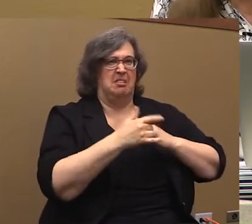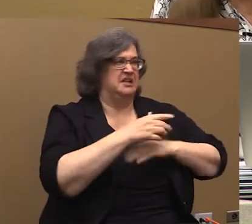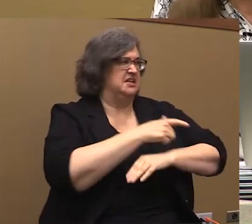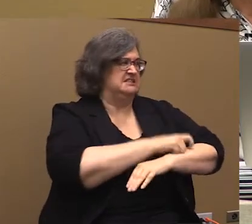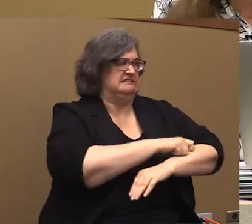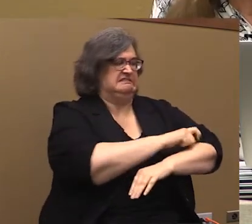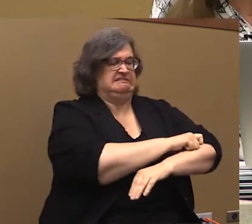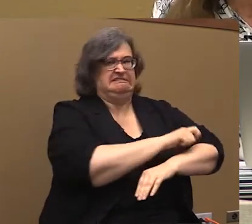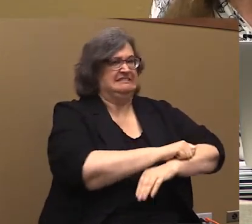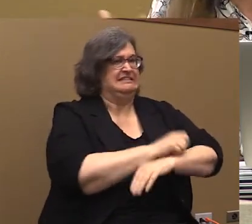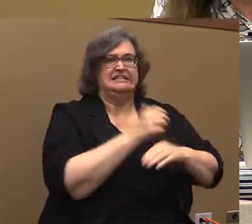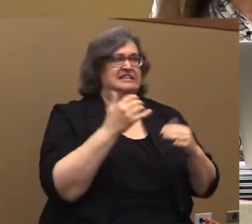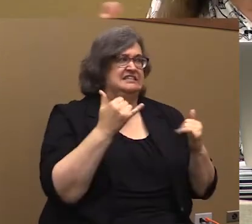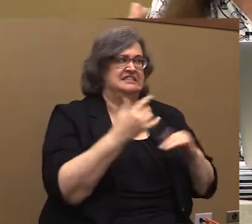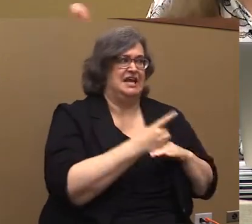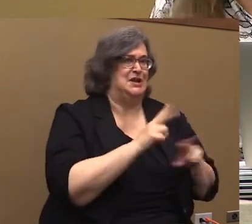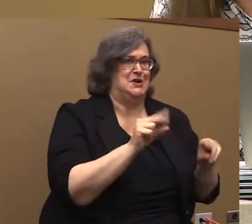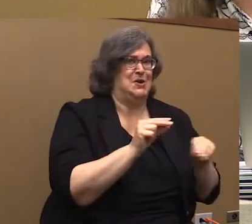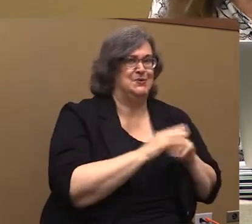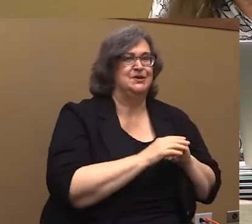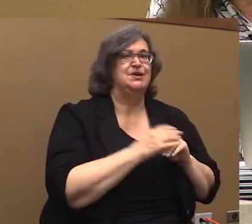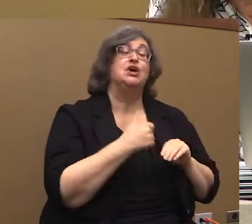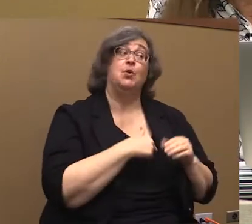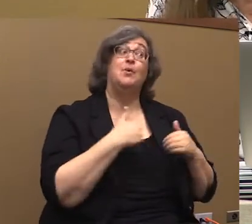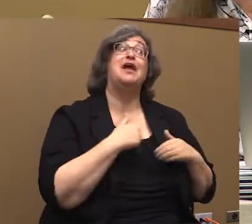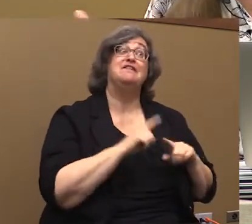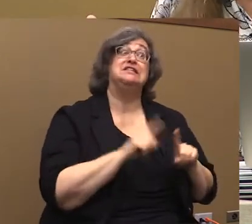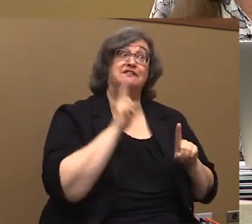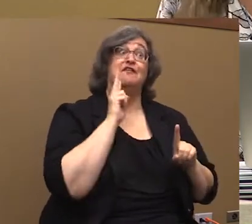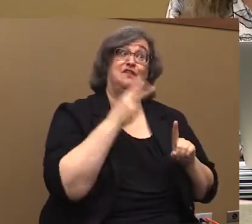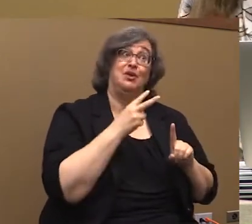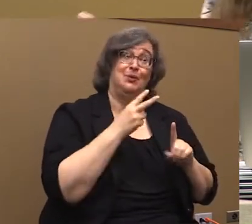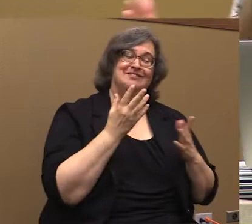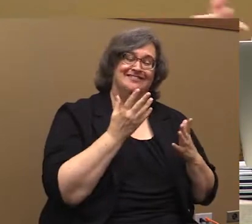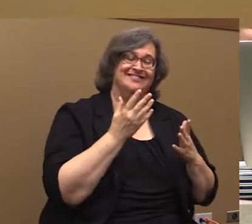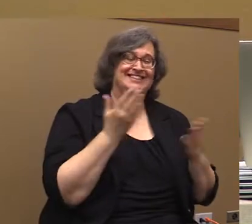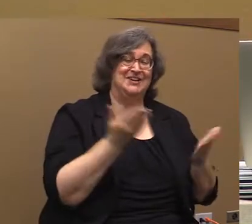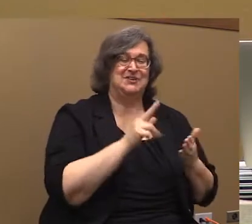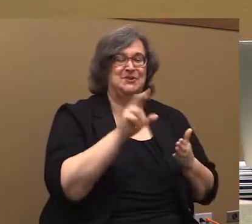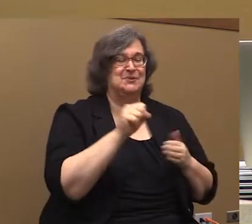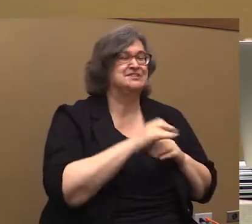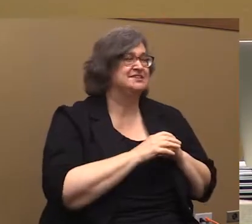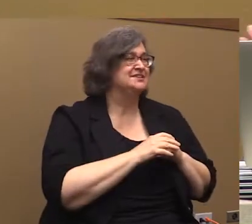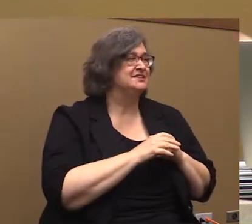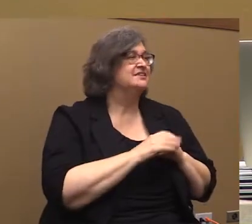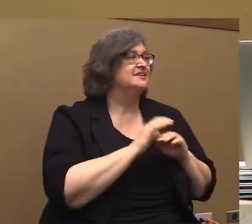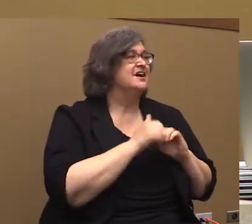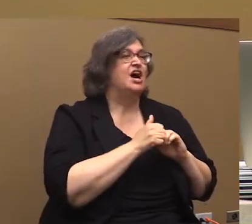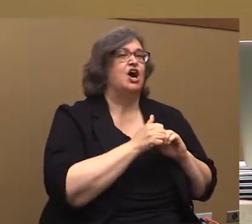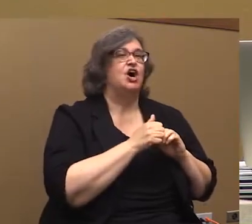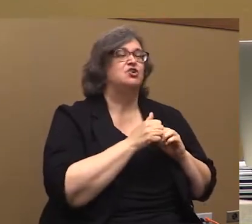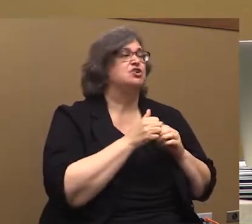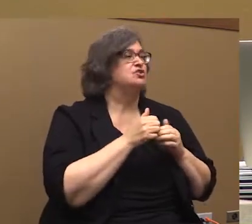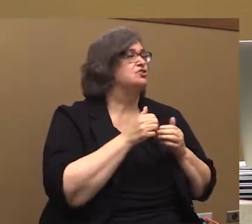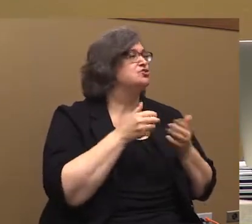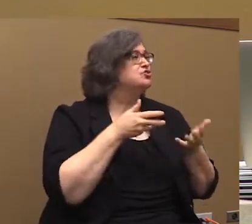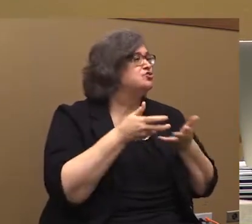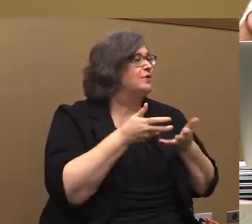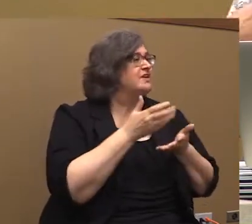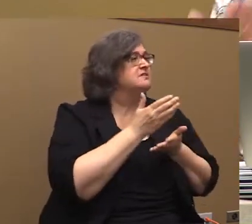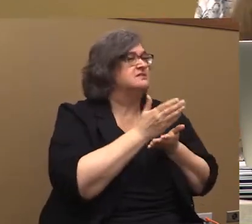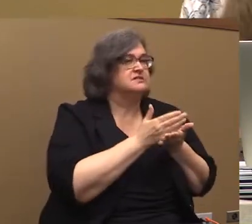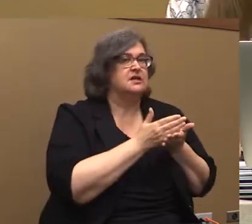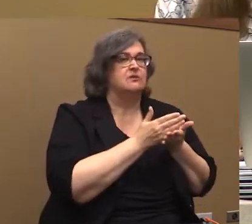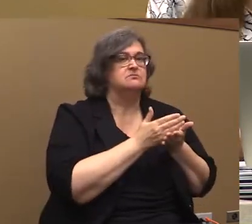bleeding people. And today, not so much. That we have kind of a different view in the US